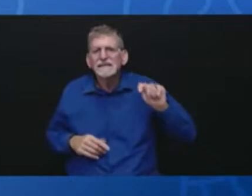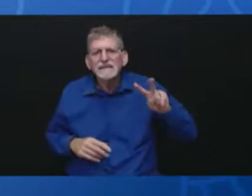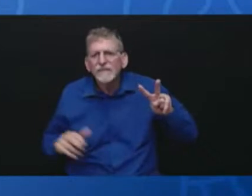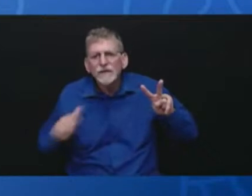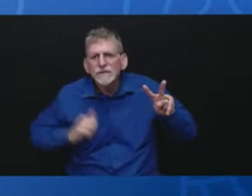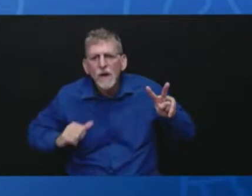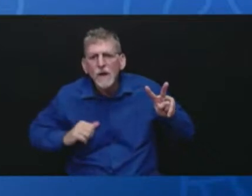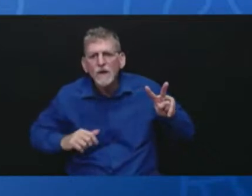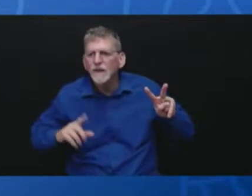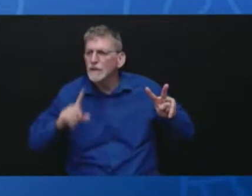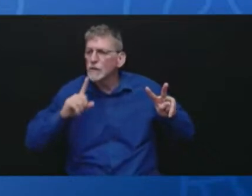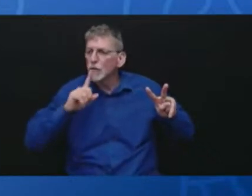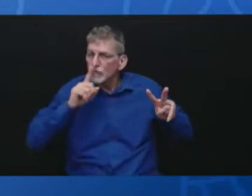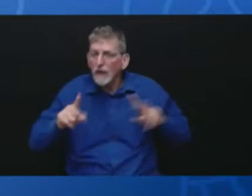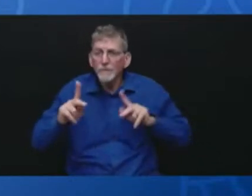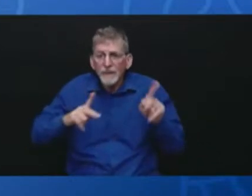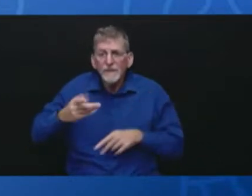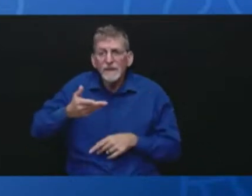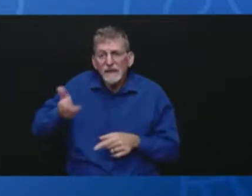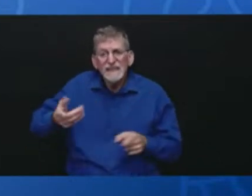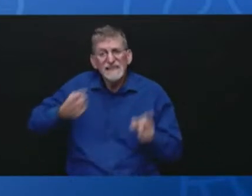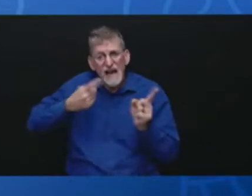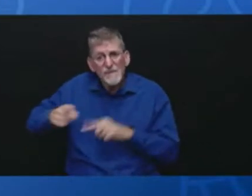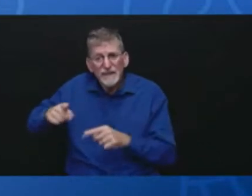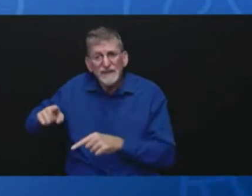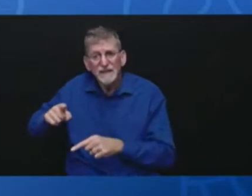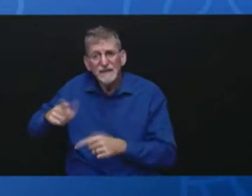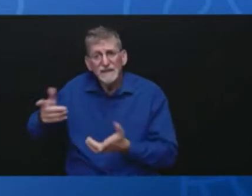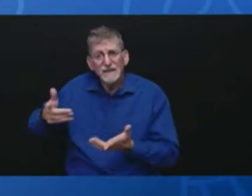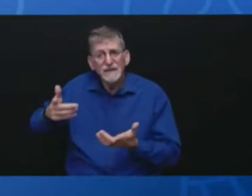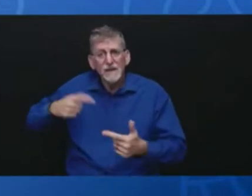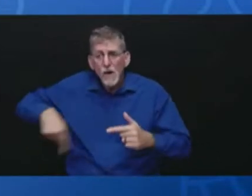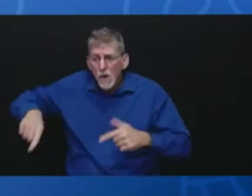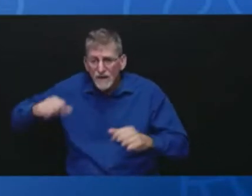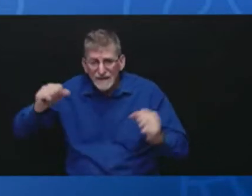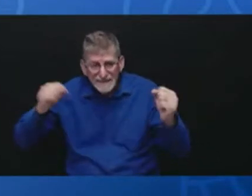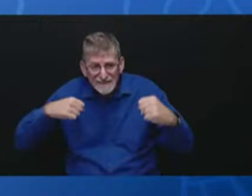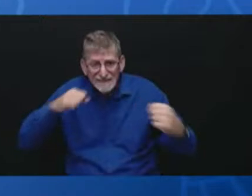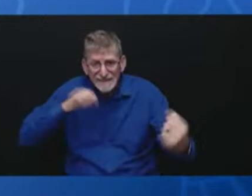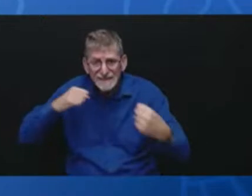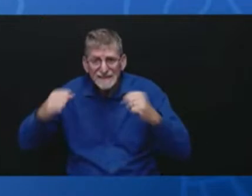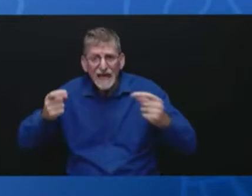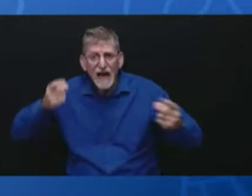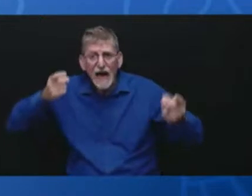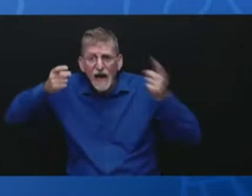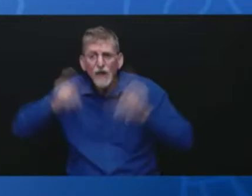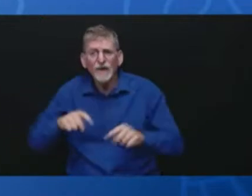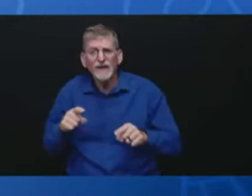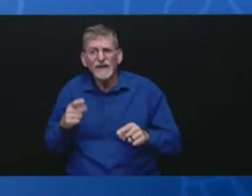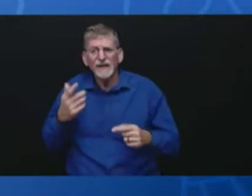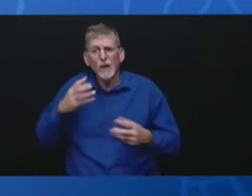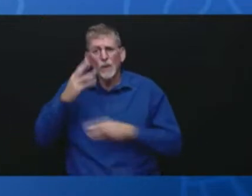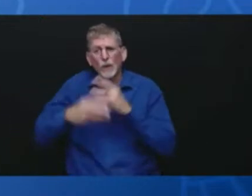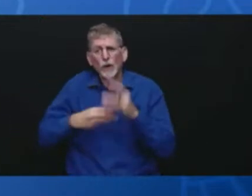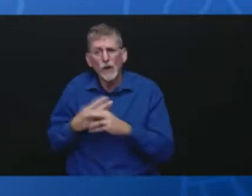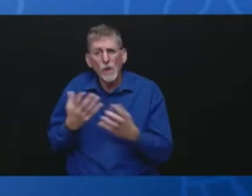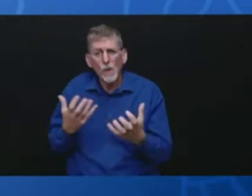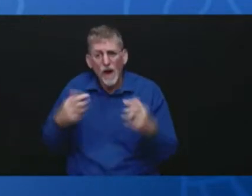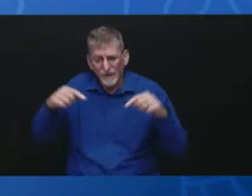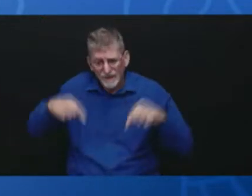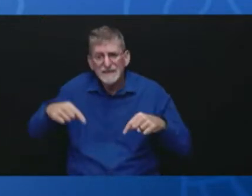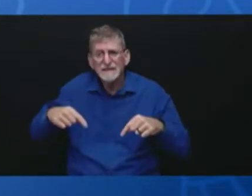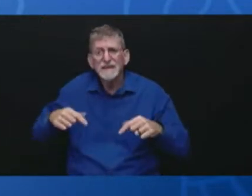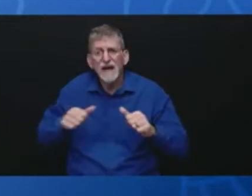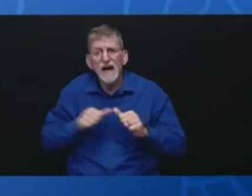end result that everyone agrees with. There's no one in the world who wants any of this to continue. There's